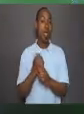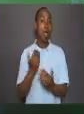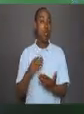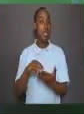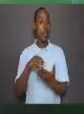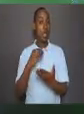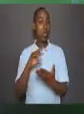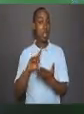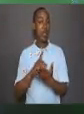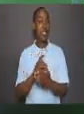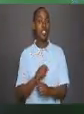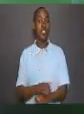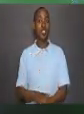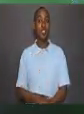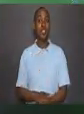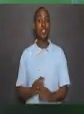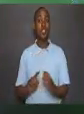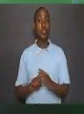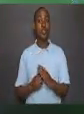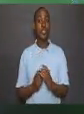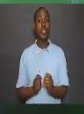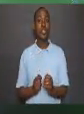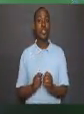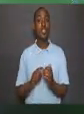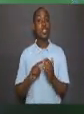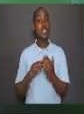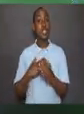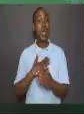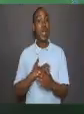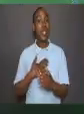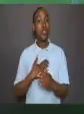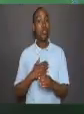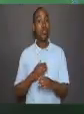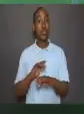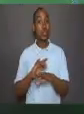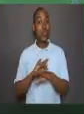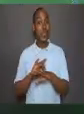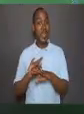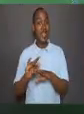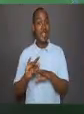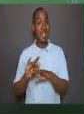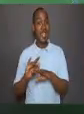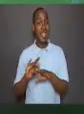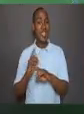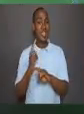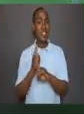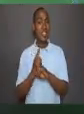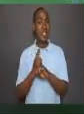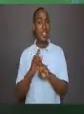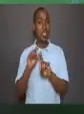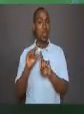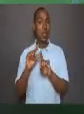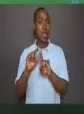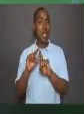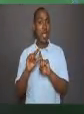have learned. Please fill in the blanks with the correct words to complete